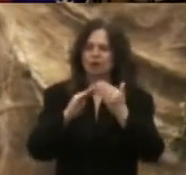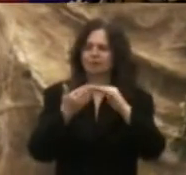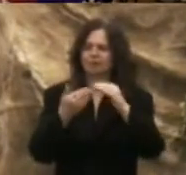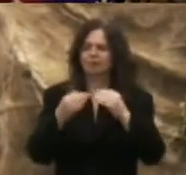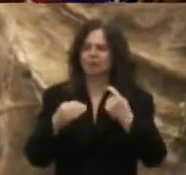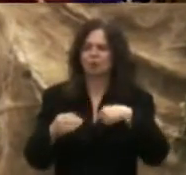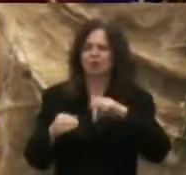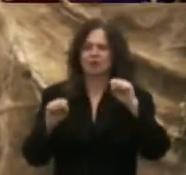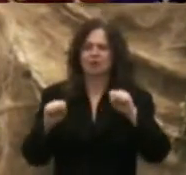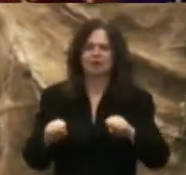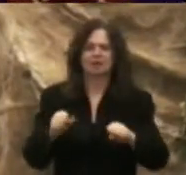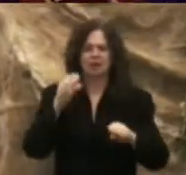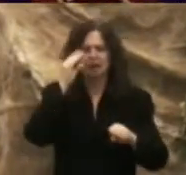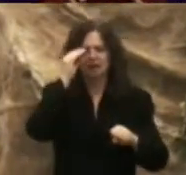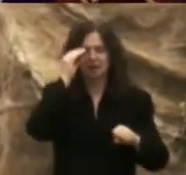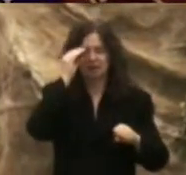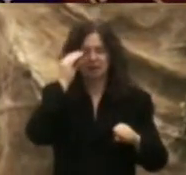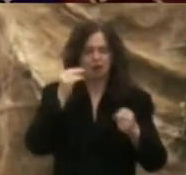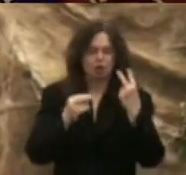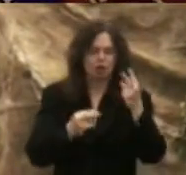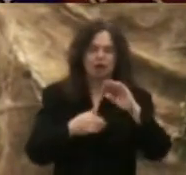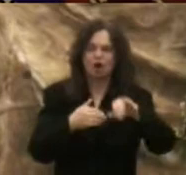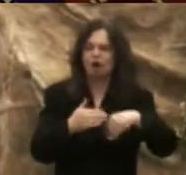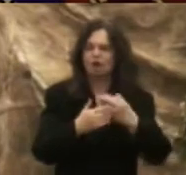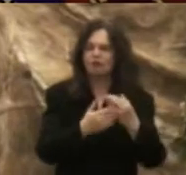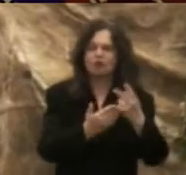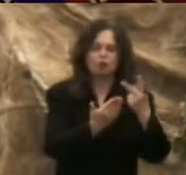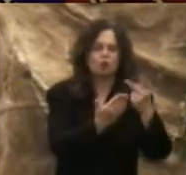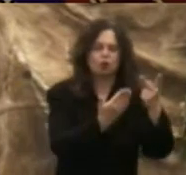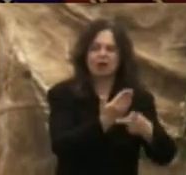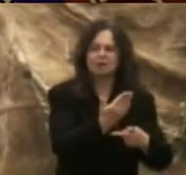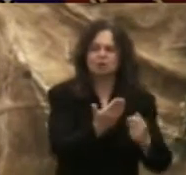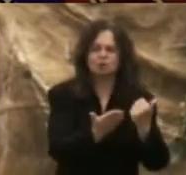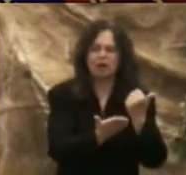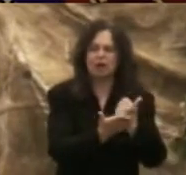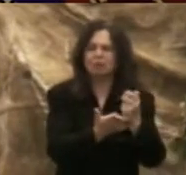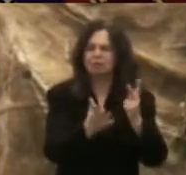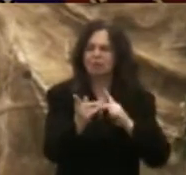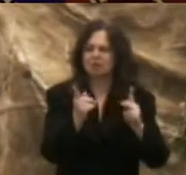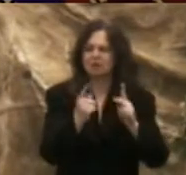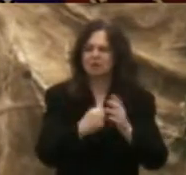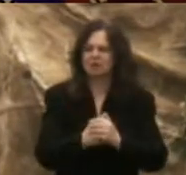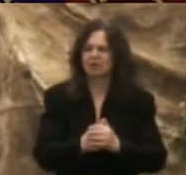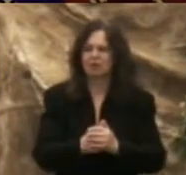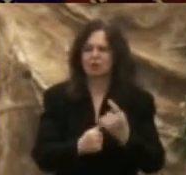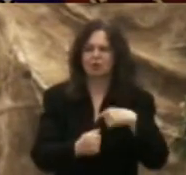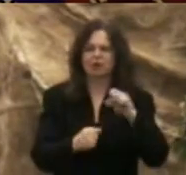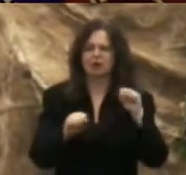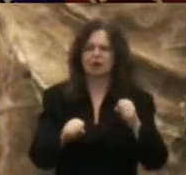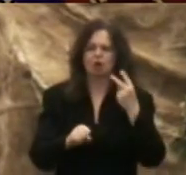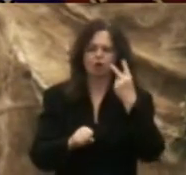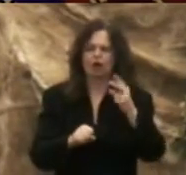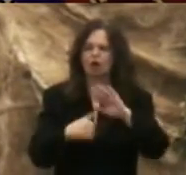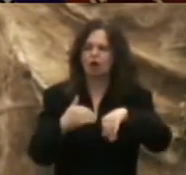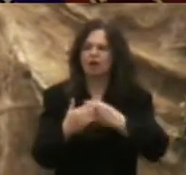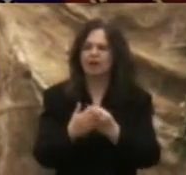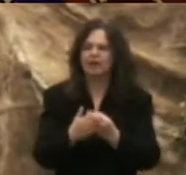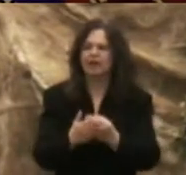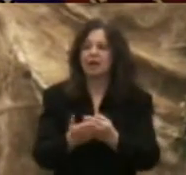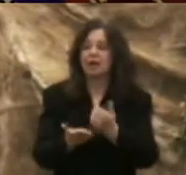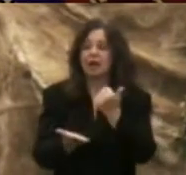up all the county programs that are designed to help people out of homelessness. We can point to all the help wanted signs in